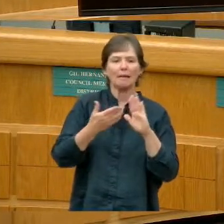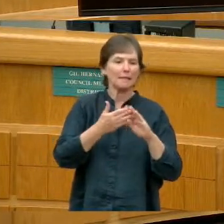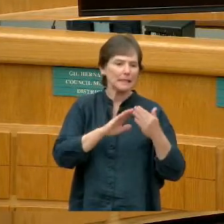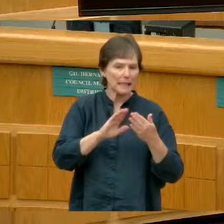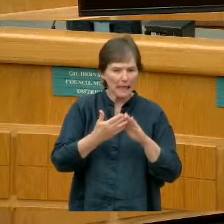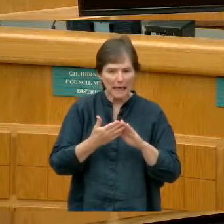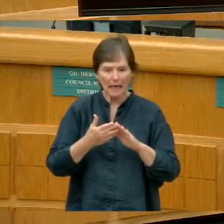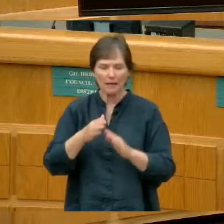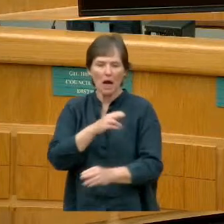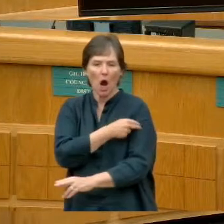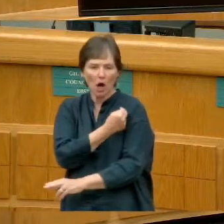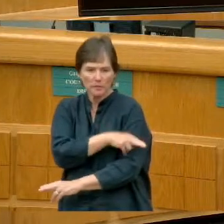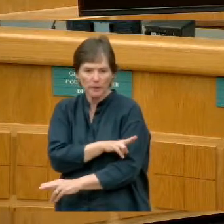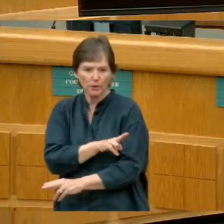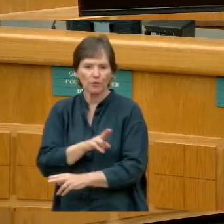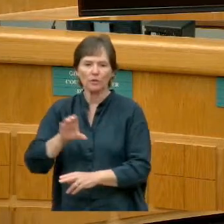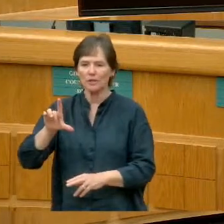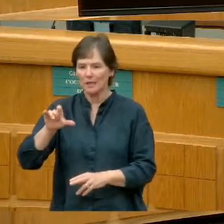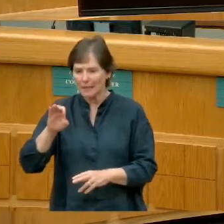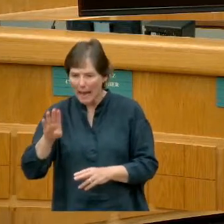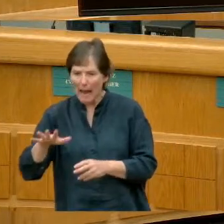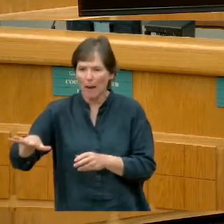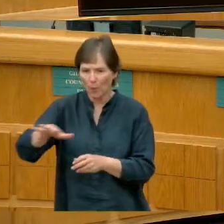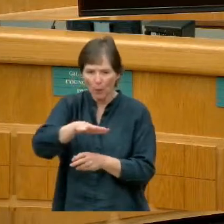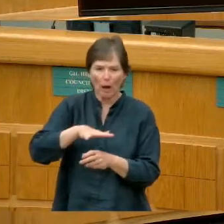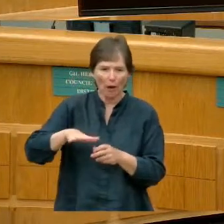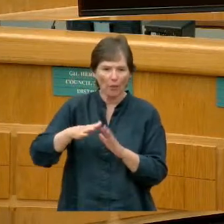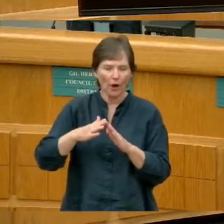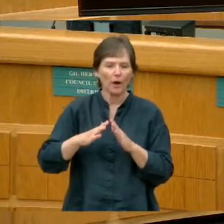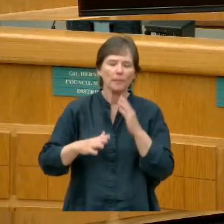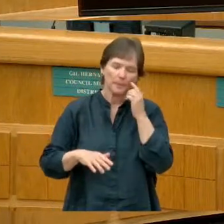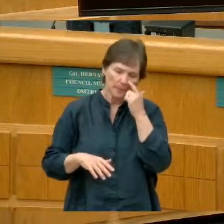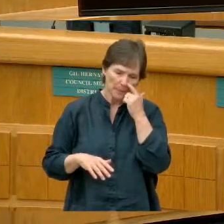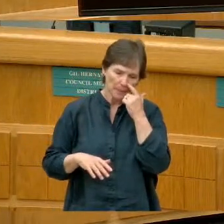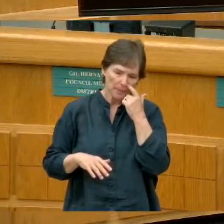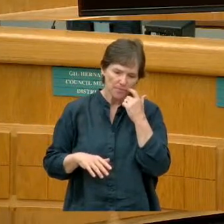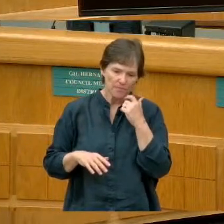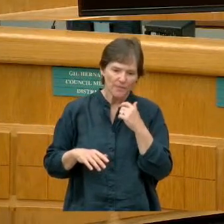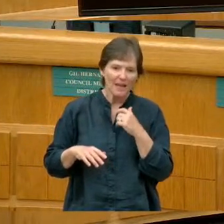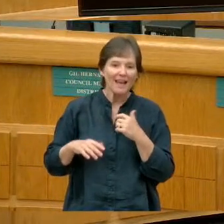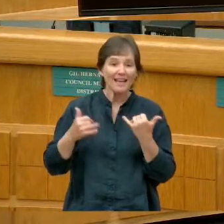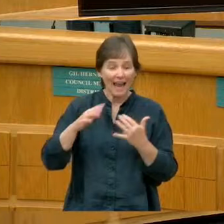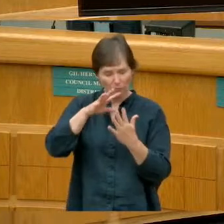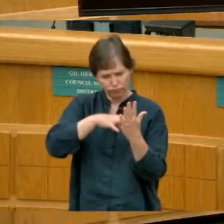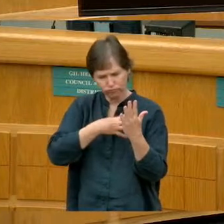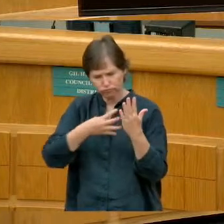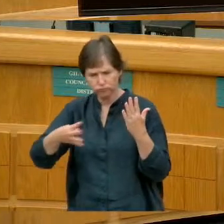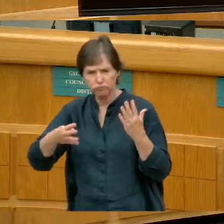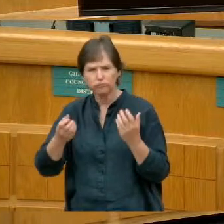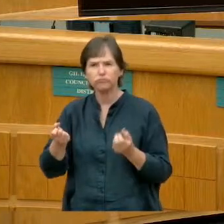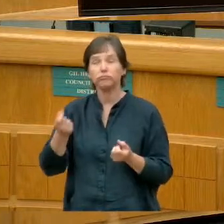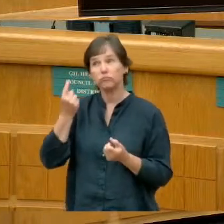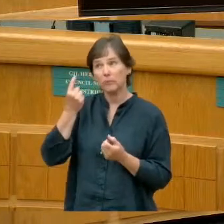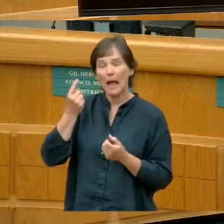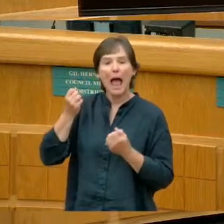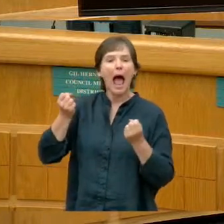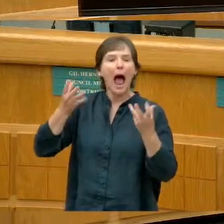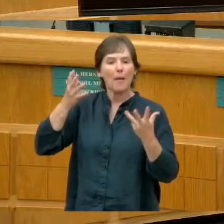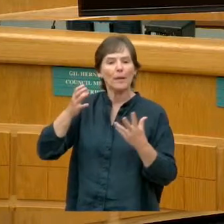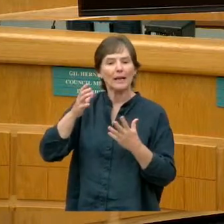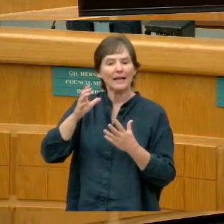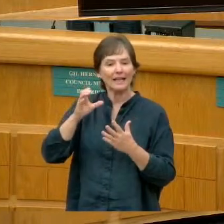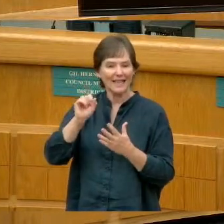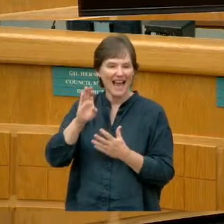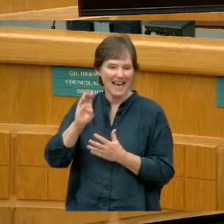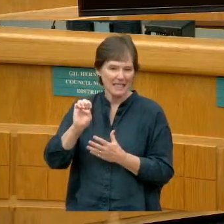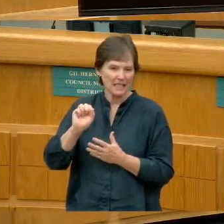so on. And then the number of cases, this shows our chart on the number of cases. You can see the daily number of